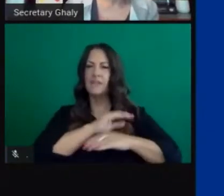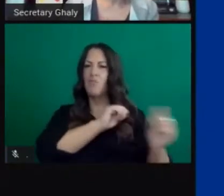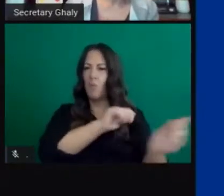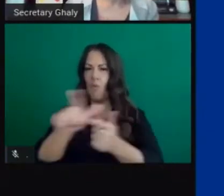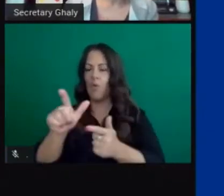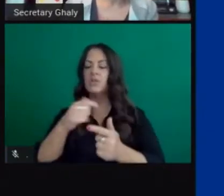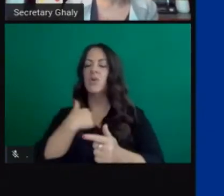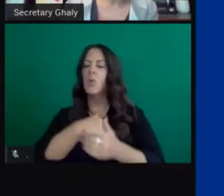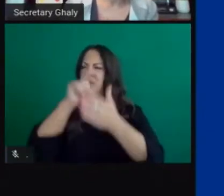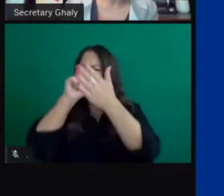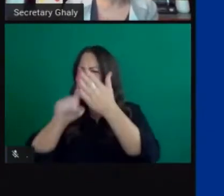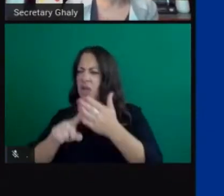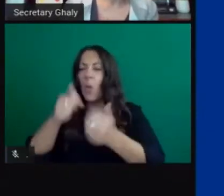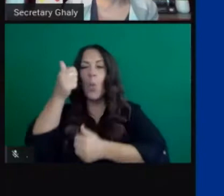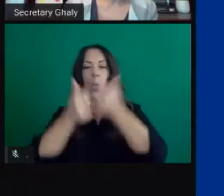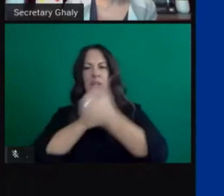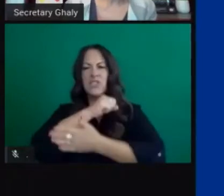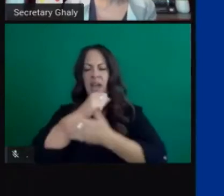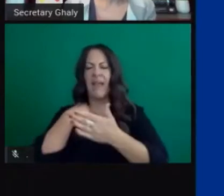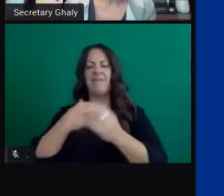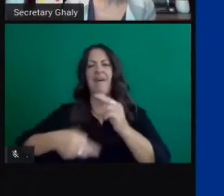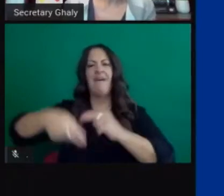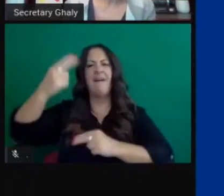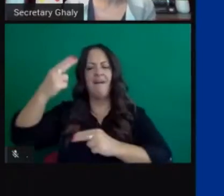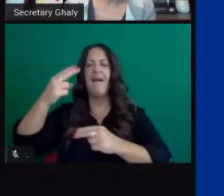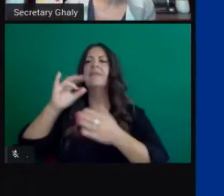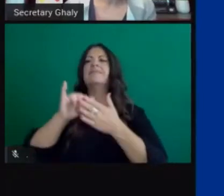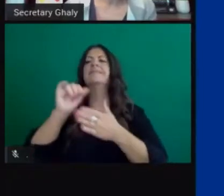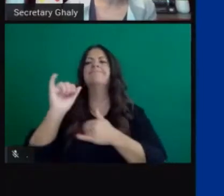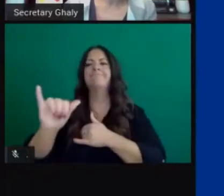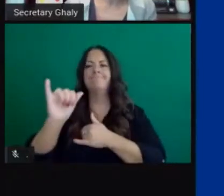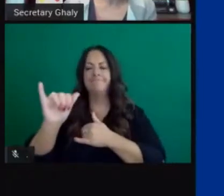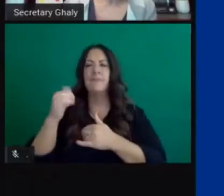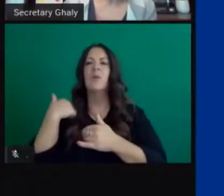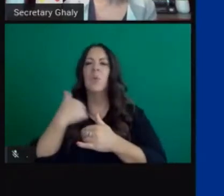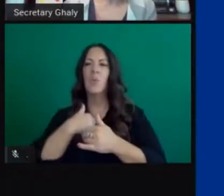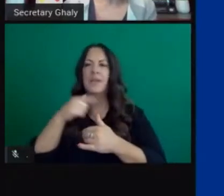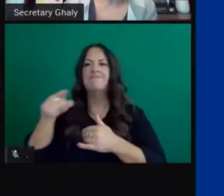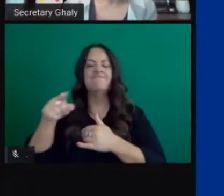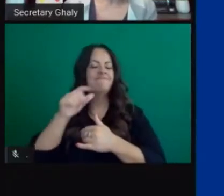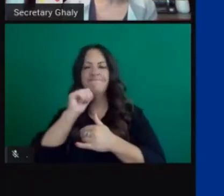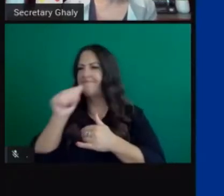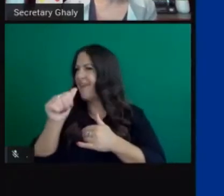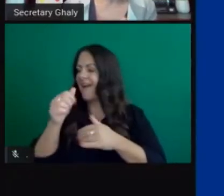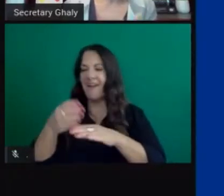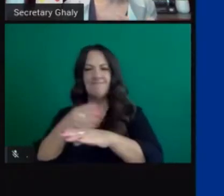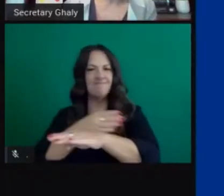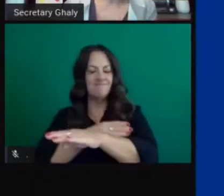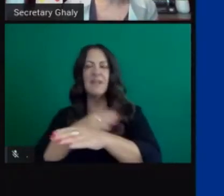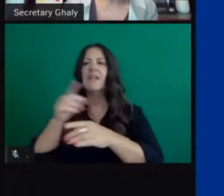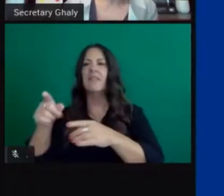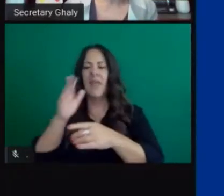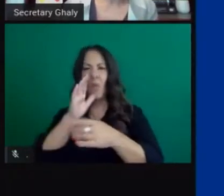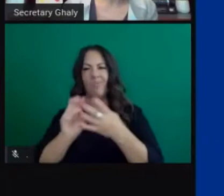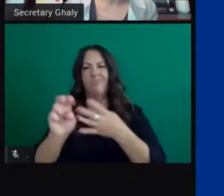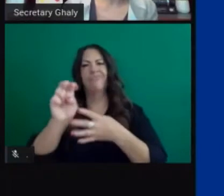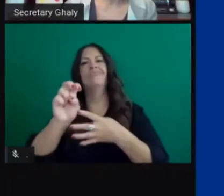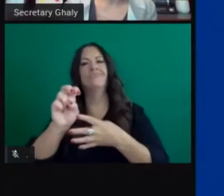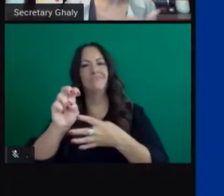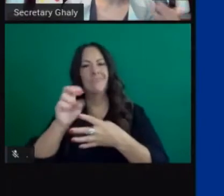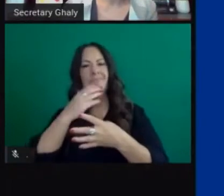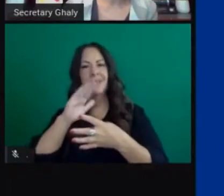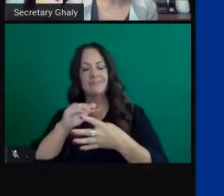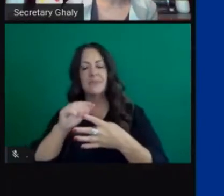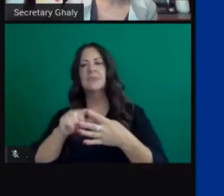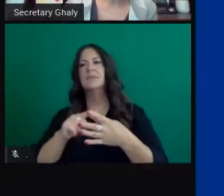lowest disparities or the least differences are going to be able to move more quickly through the color tiers. And the counties that are not addressing yet those disparities or are